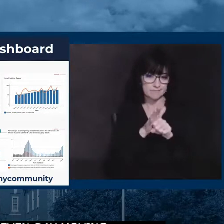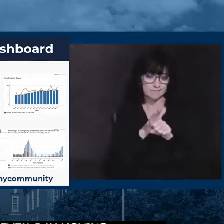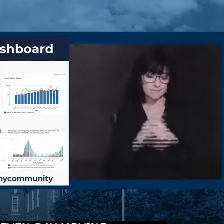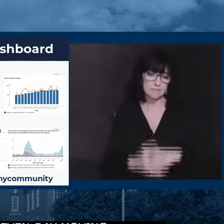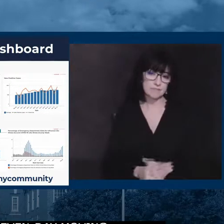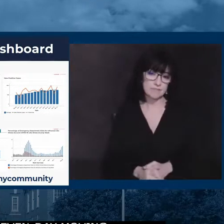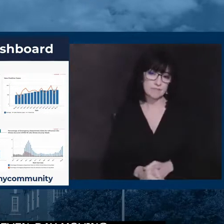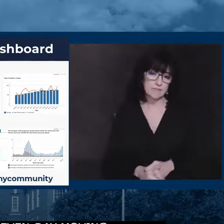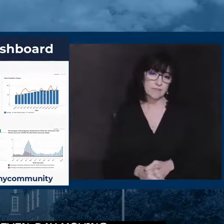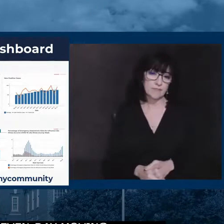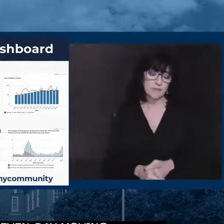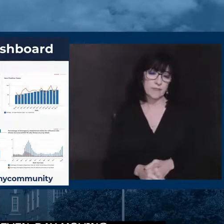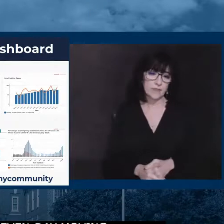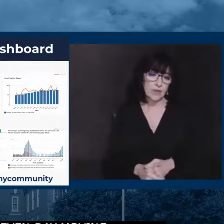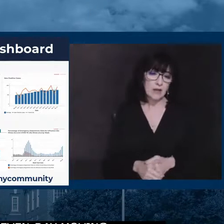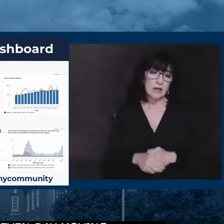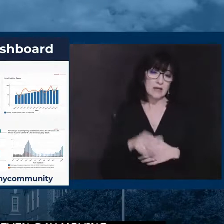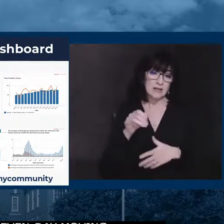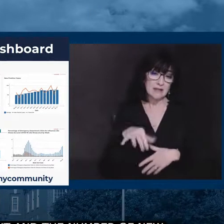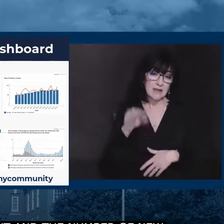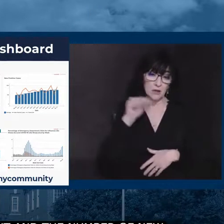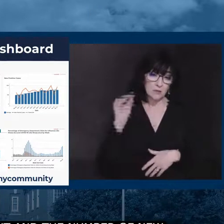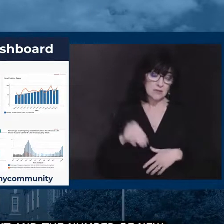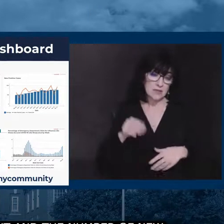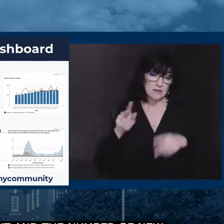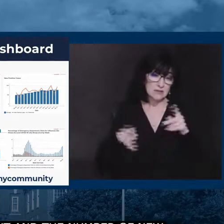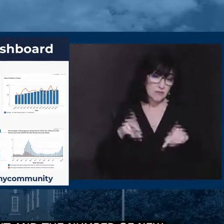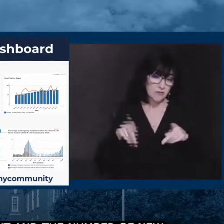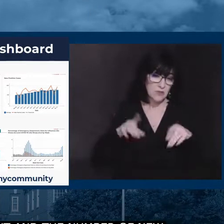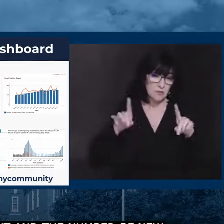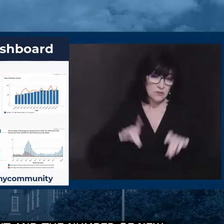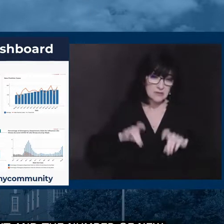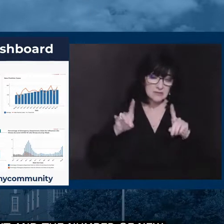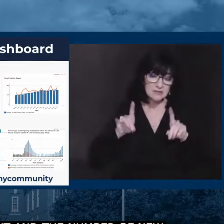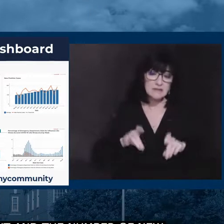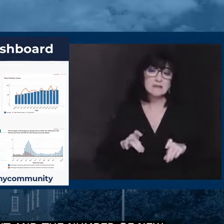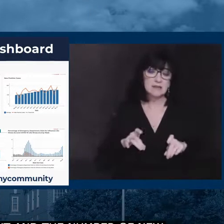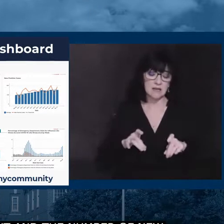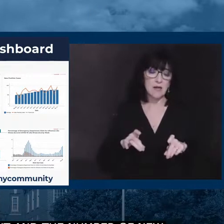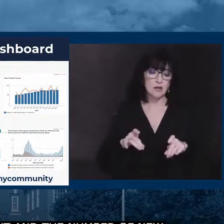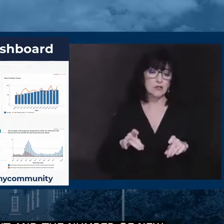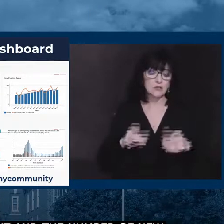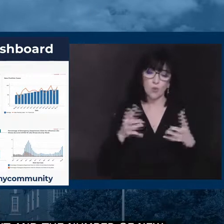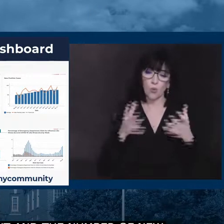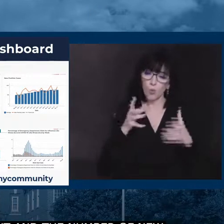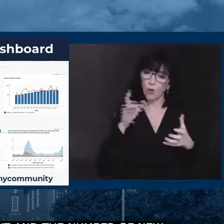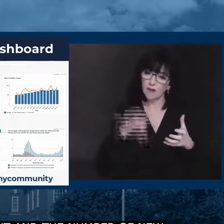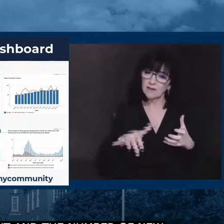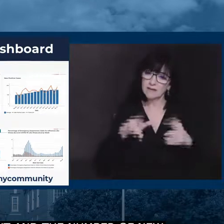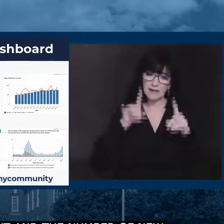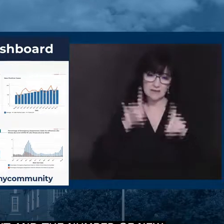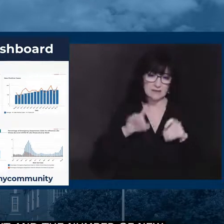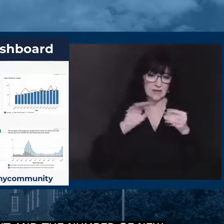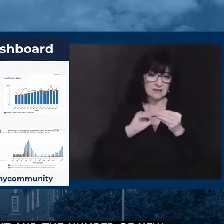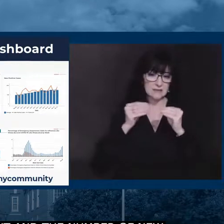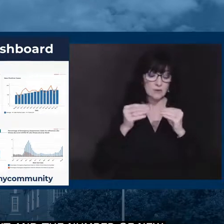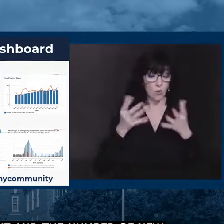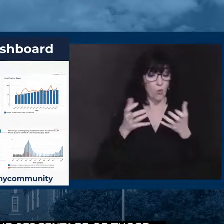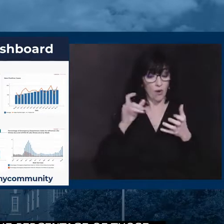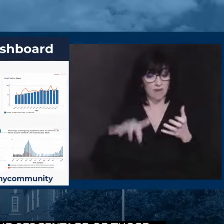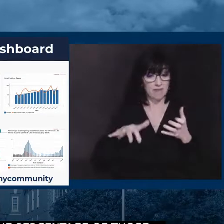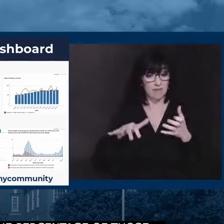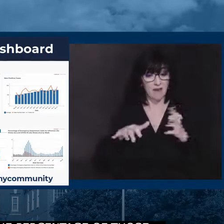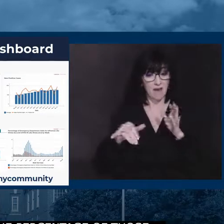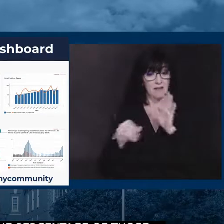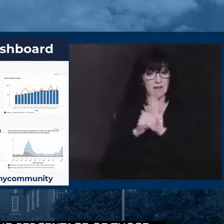the percentage of those tests that are administered to start to go down. And we can drive that down